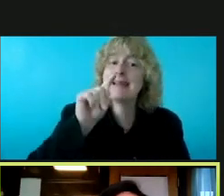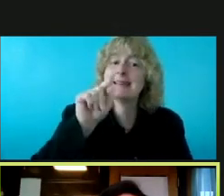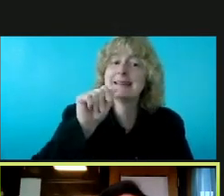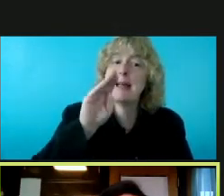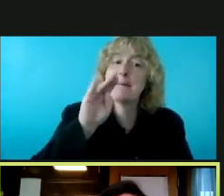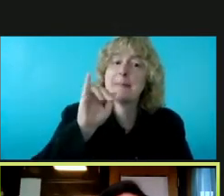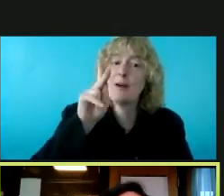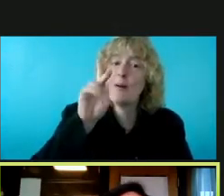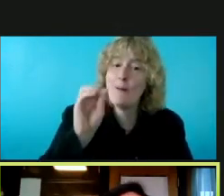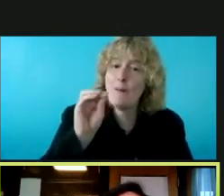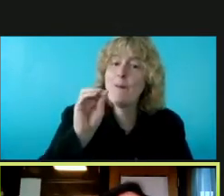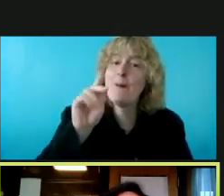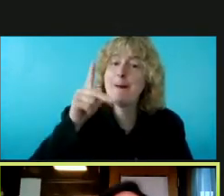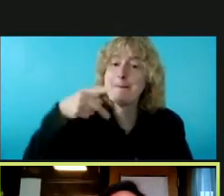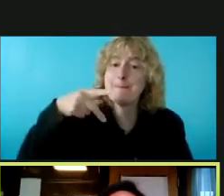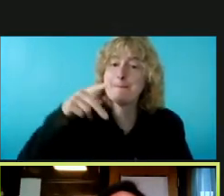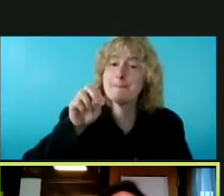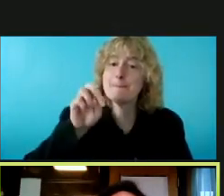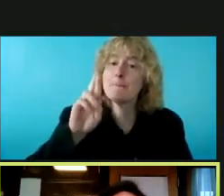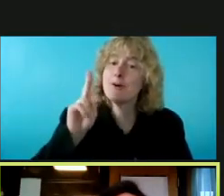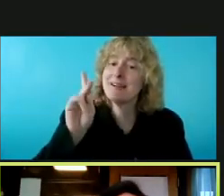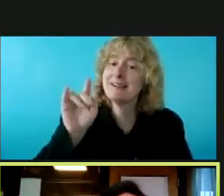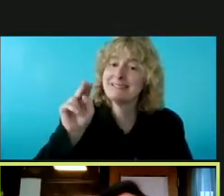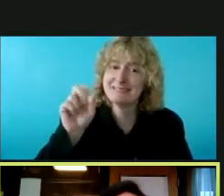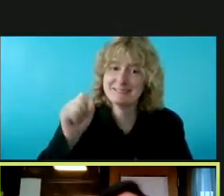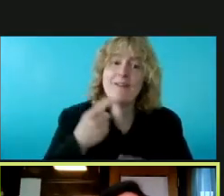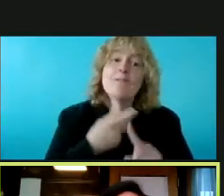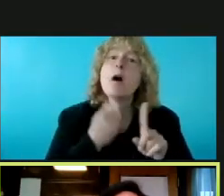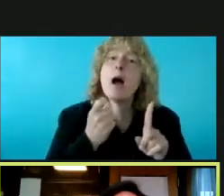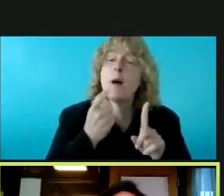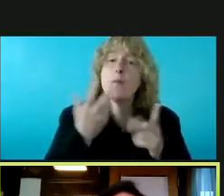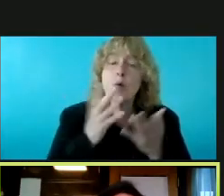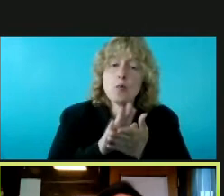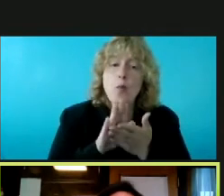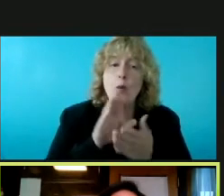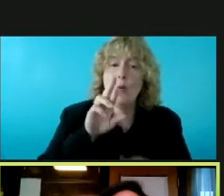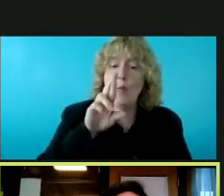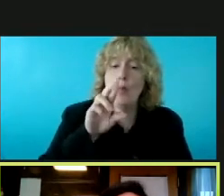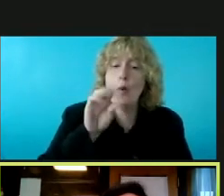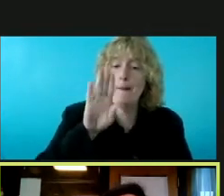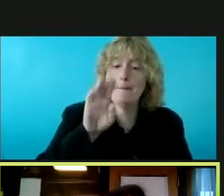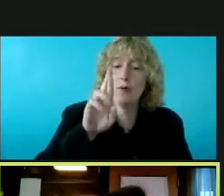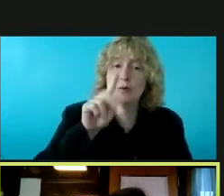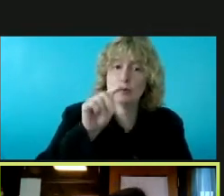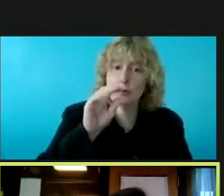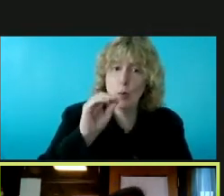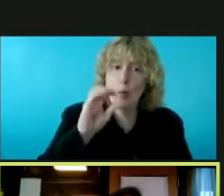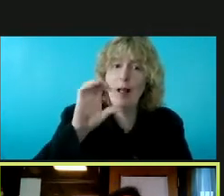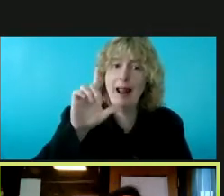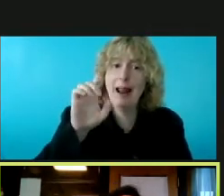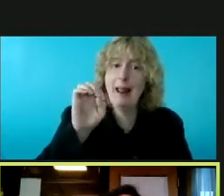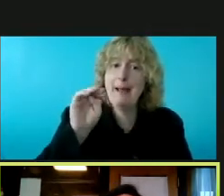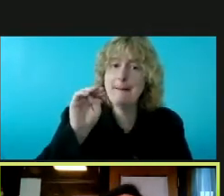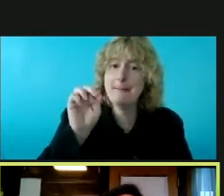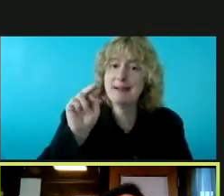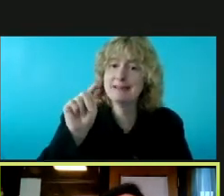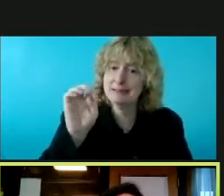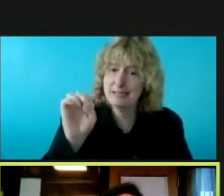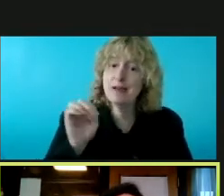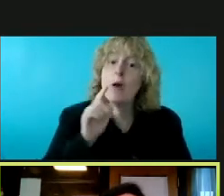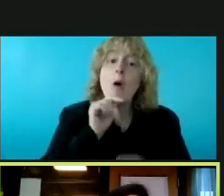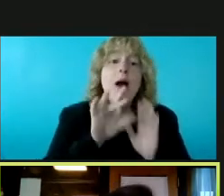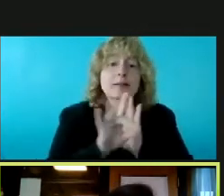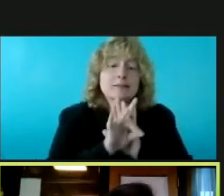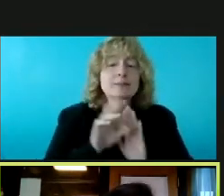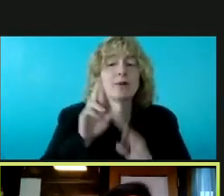Tamiko Perkins. So from Roberto Clemente. So we wanna, she was nominated by Rebecca. She is a great teacher